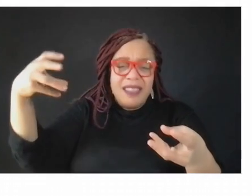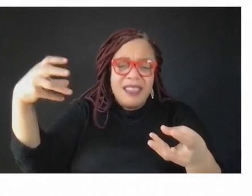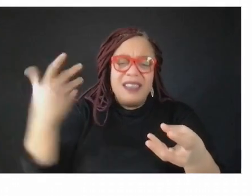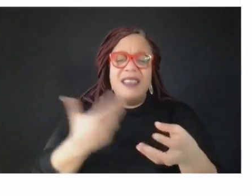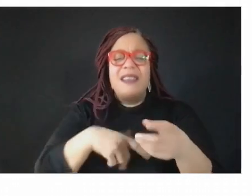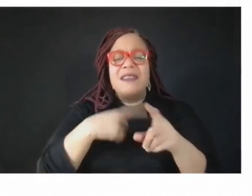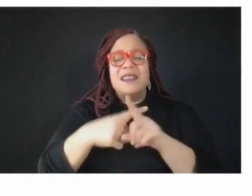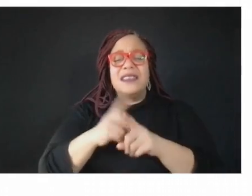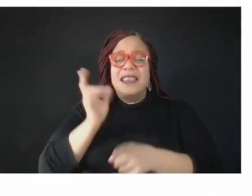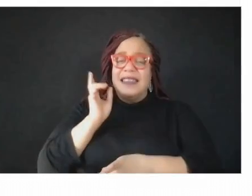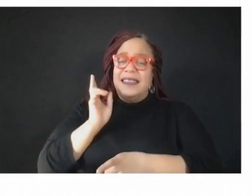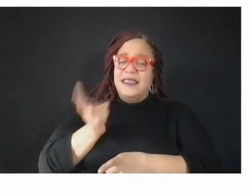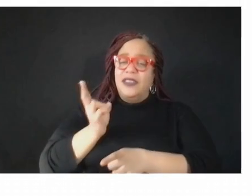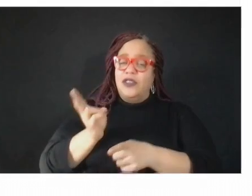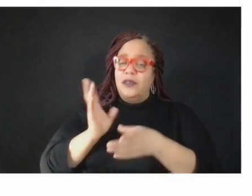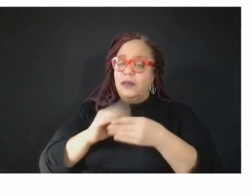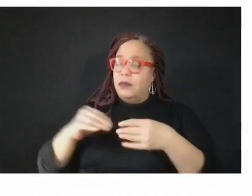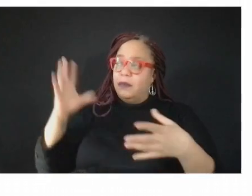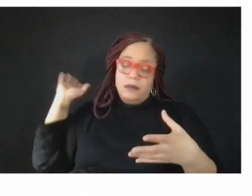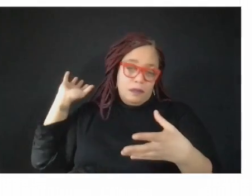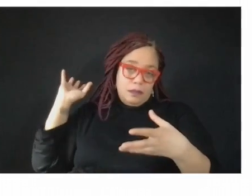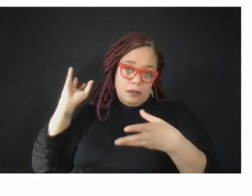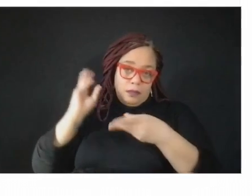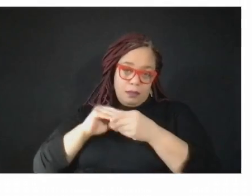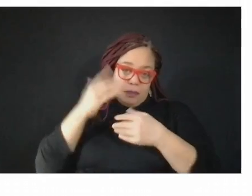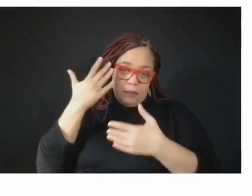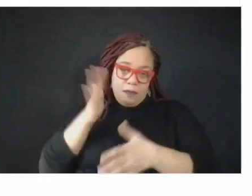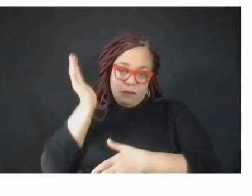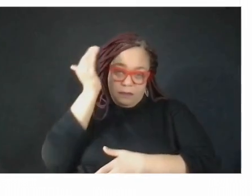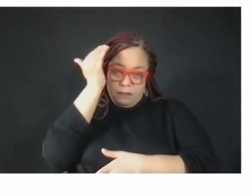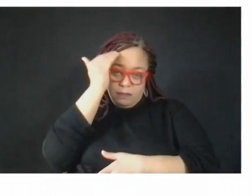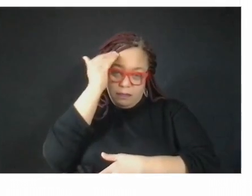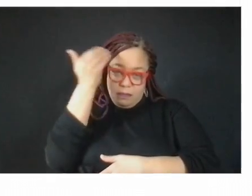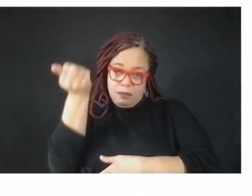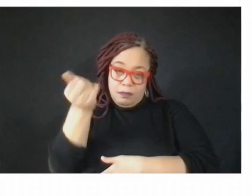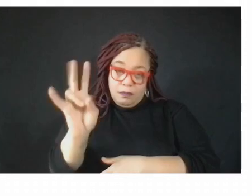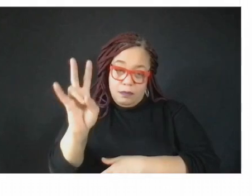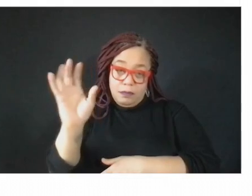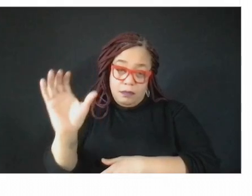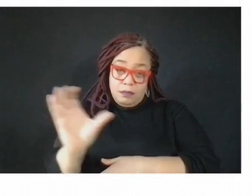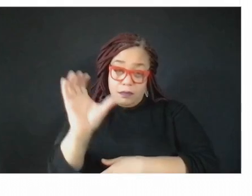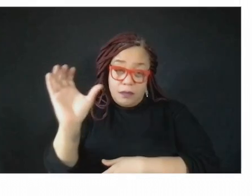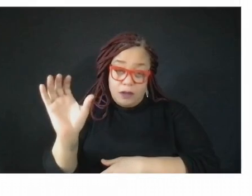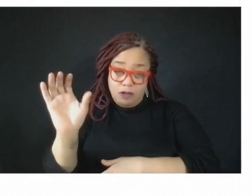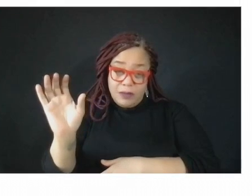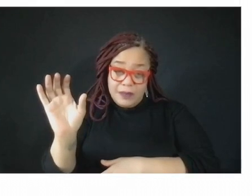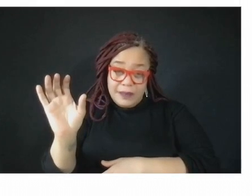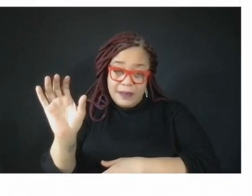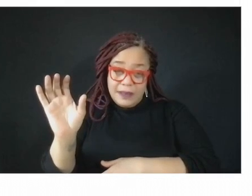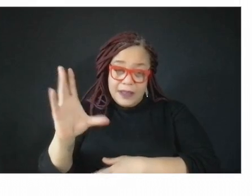the 1700s and some of the first reactions and the anti-vax